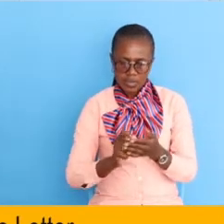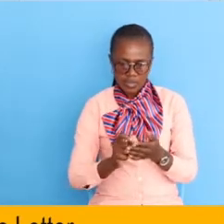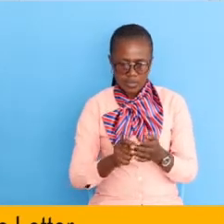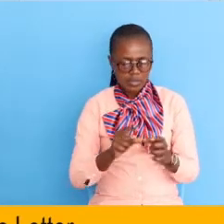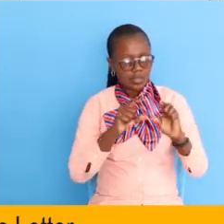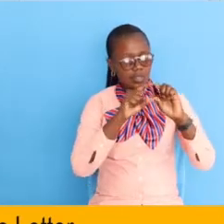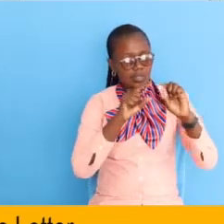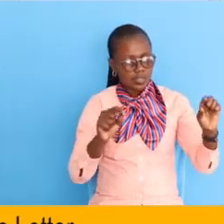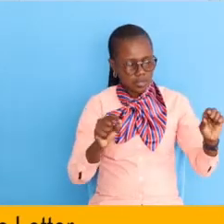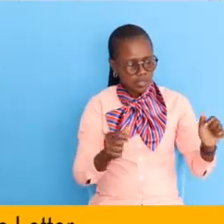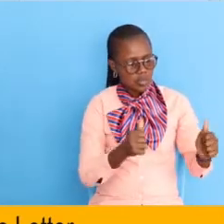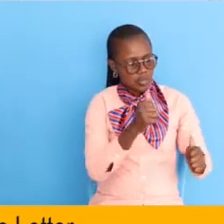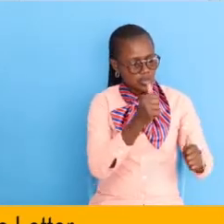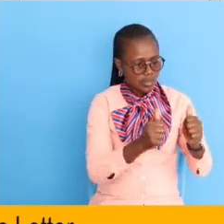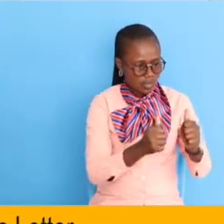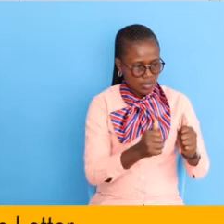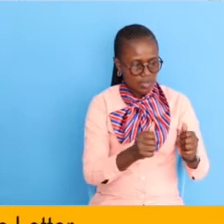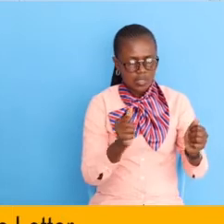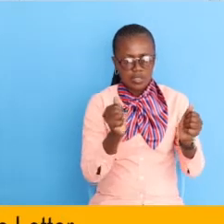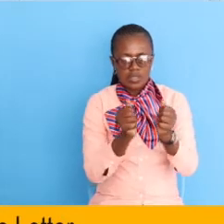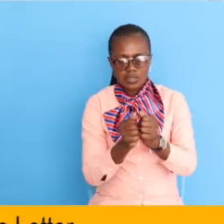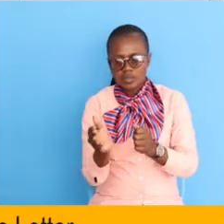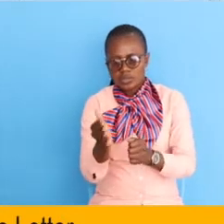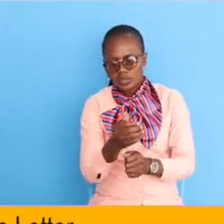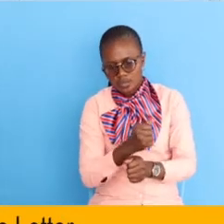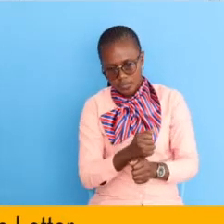That depends on the need that you have.